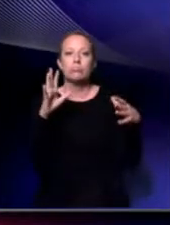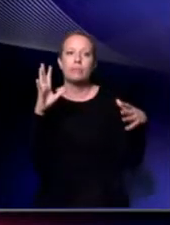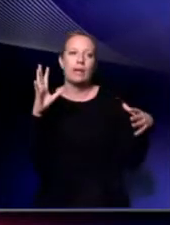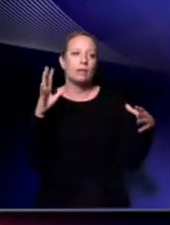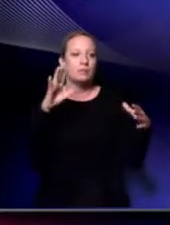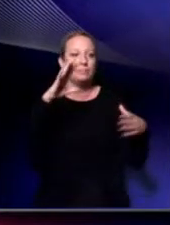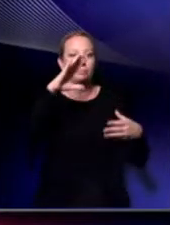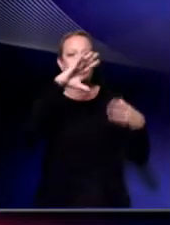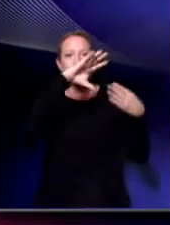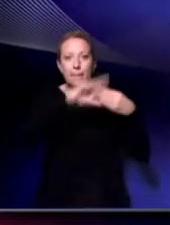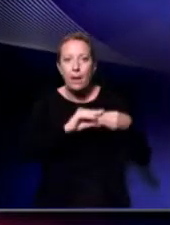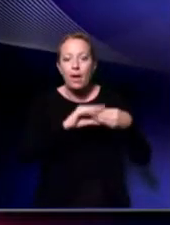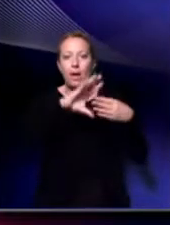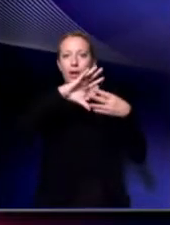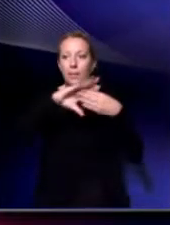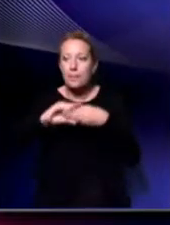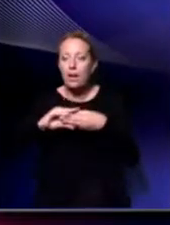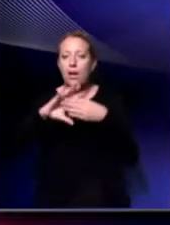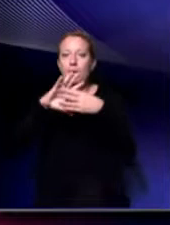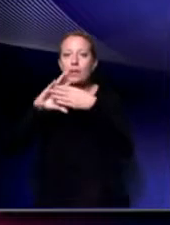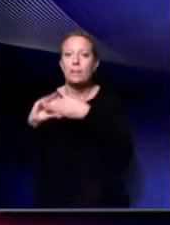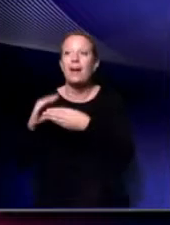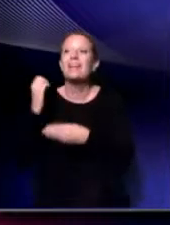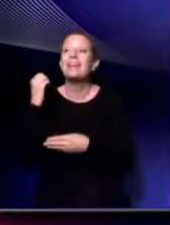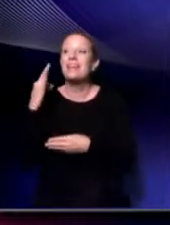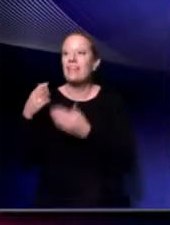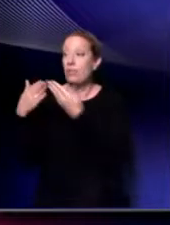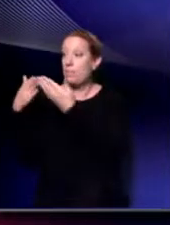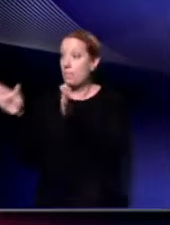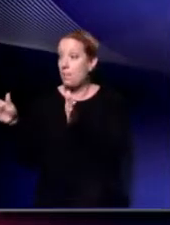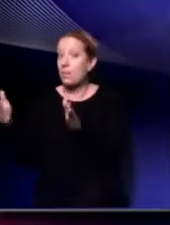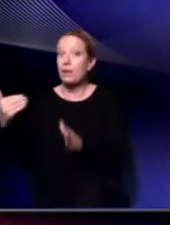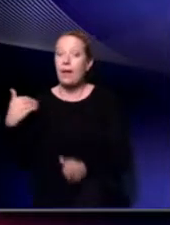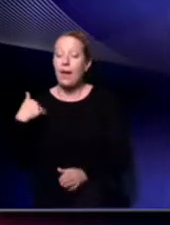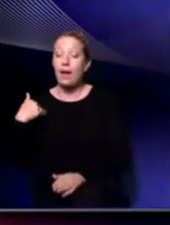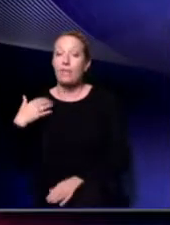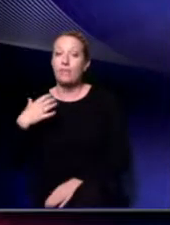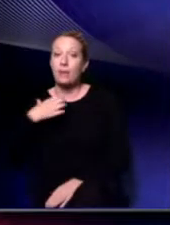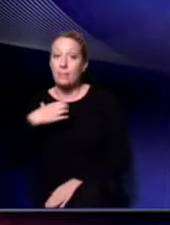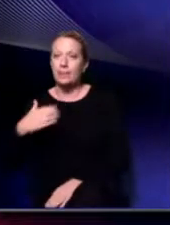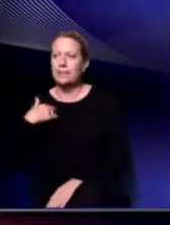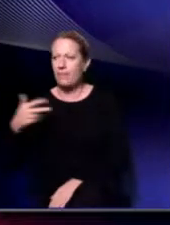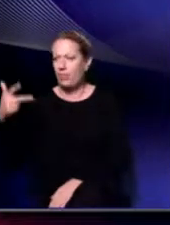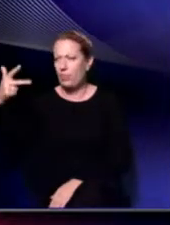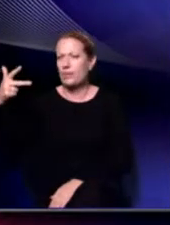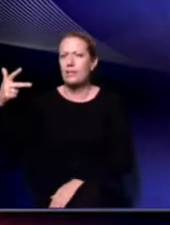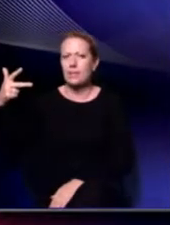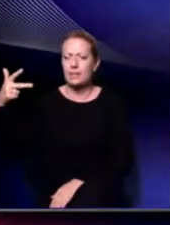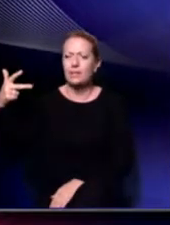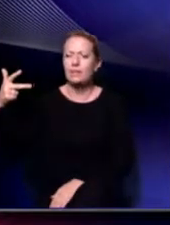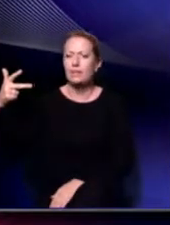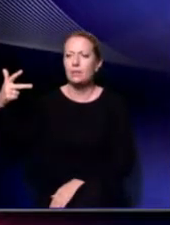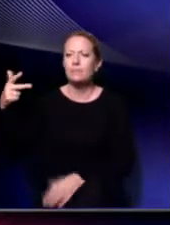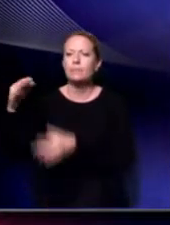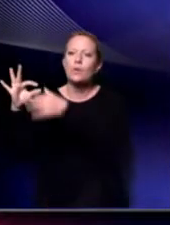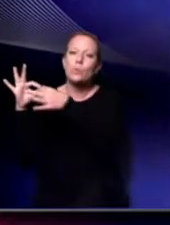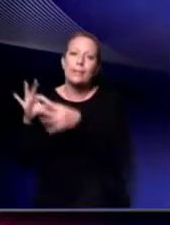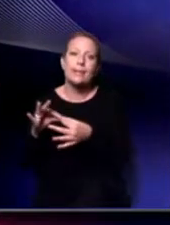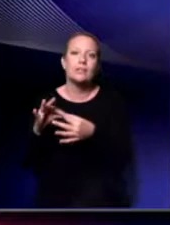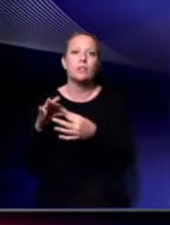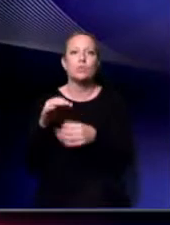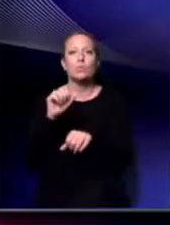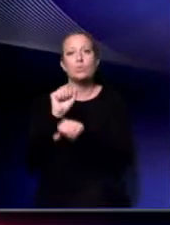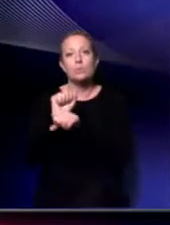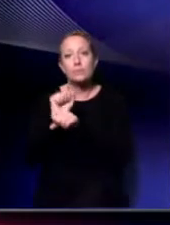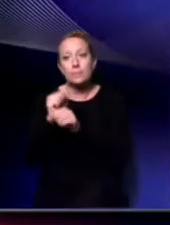the complaints from the public. So there's, looks like there's 3 of them: the public concerns complaints about personnel,